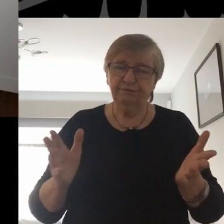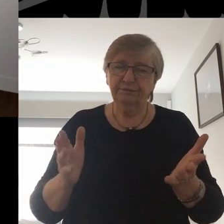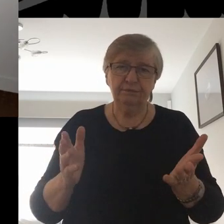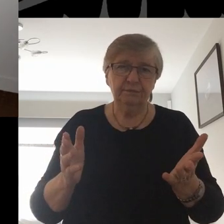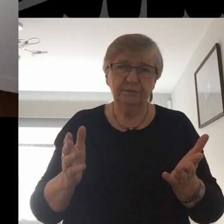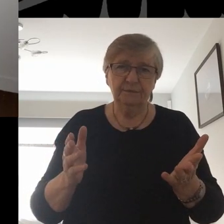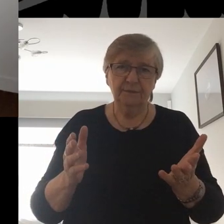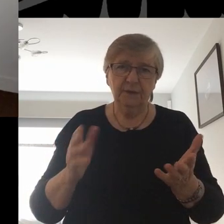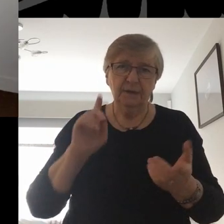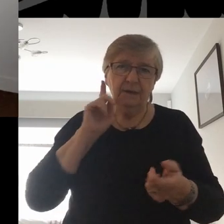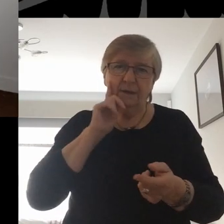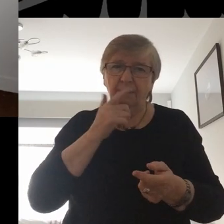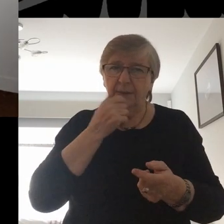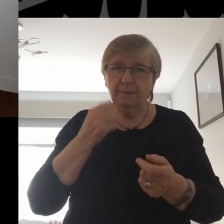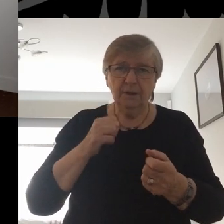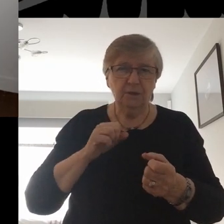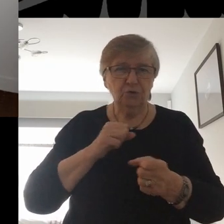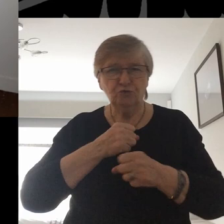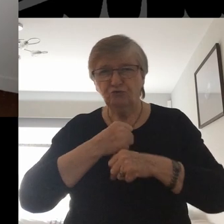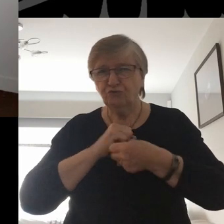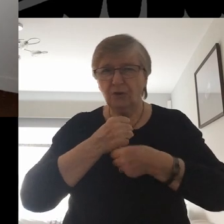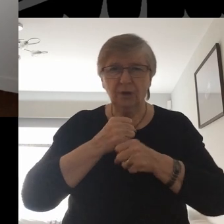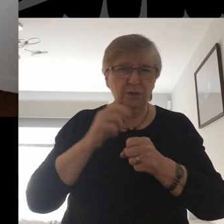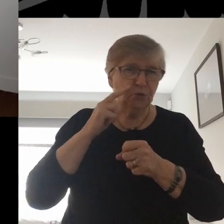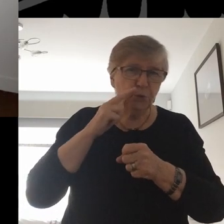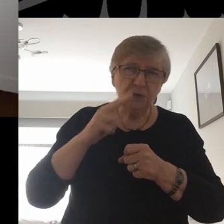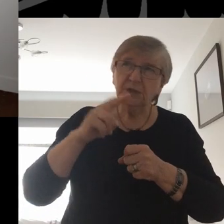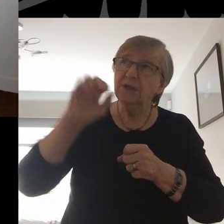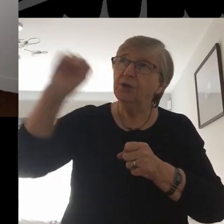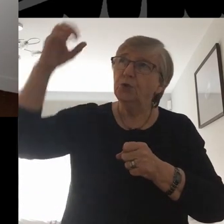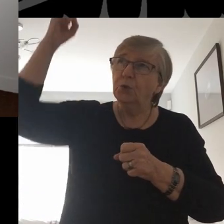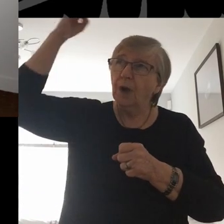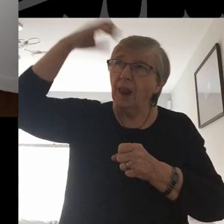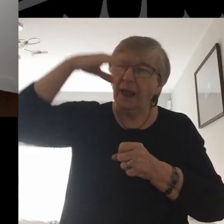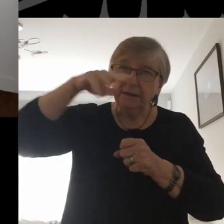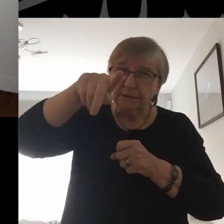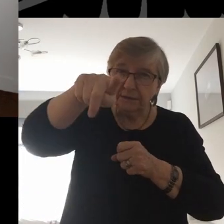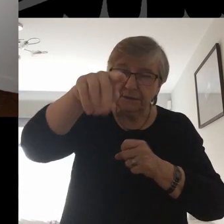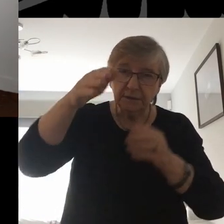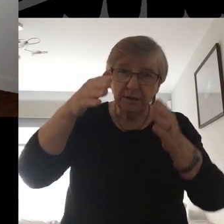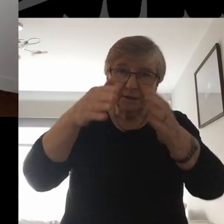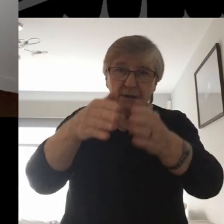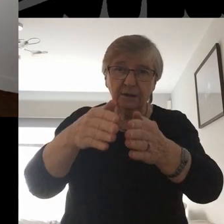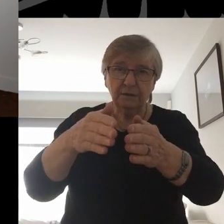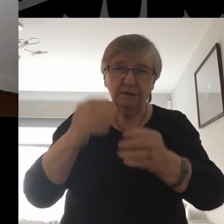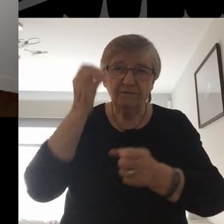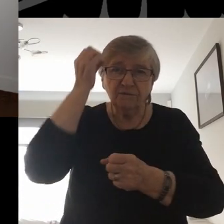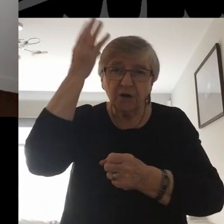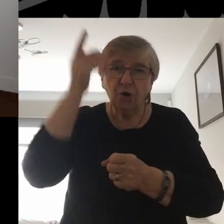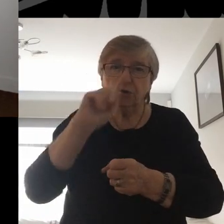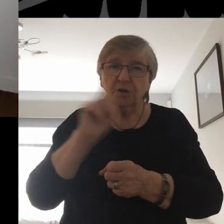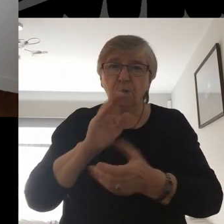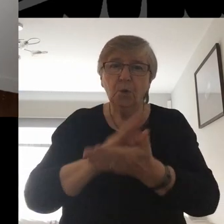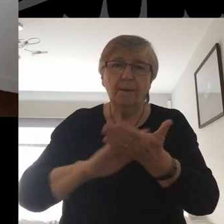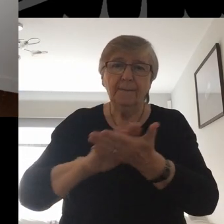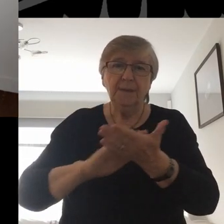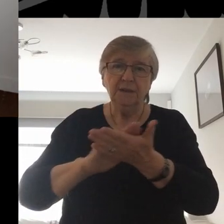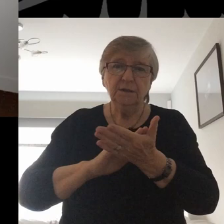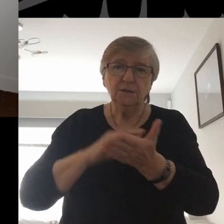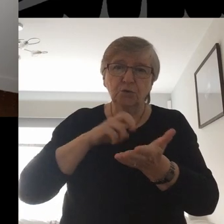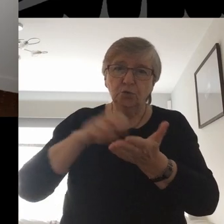those who have struggled to see the light at the end of the tunnel, those who have forgotten what it means to walk with